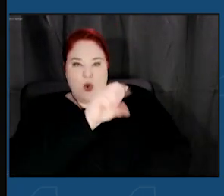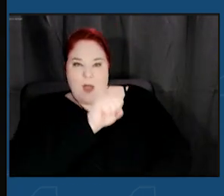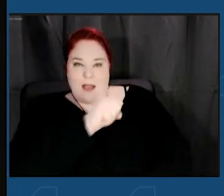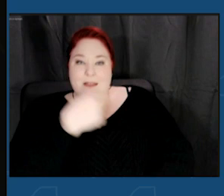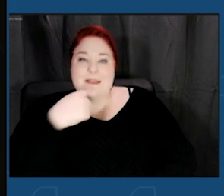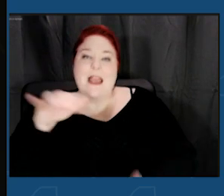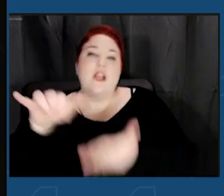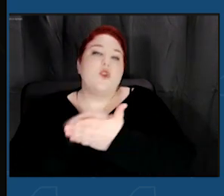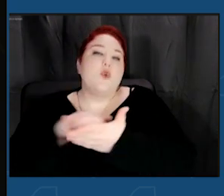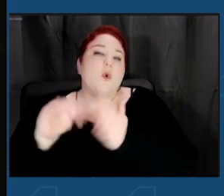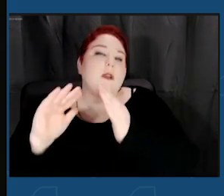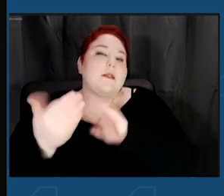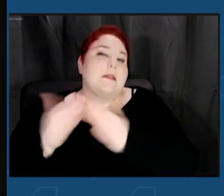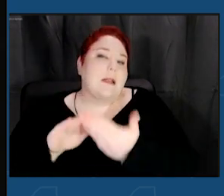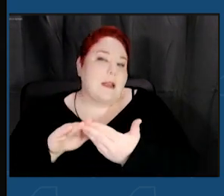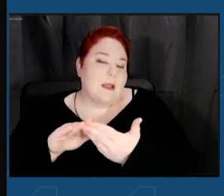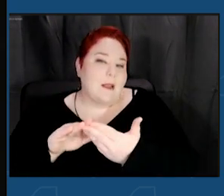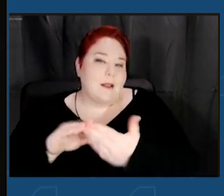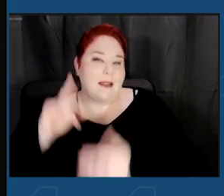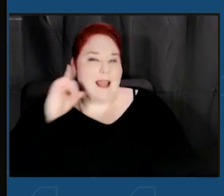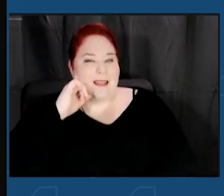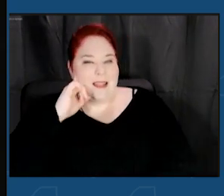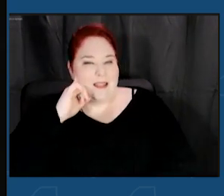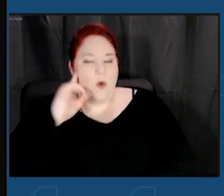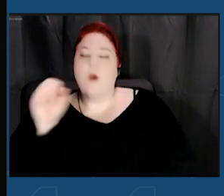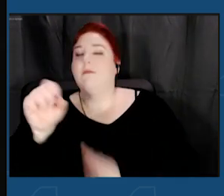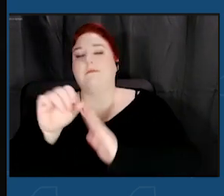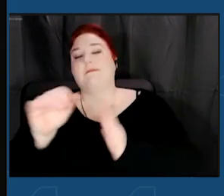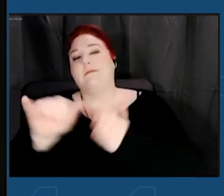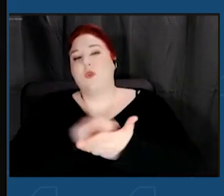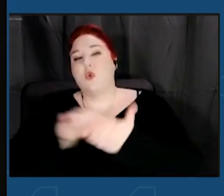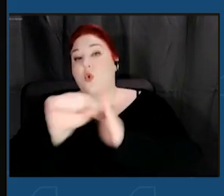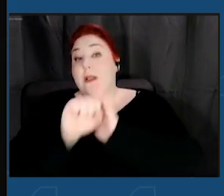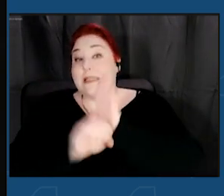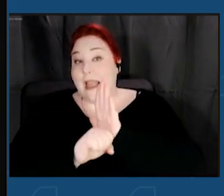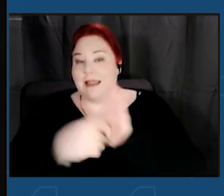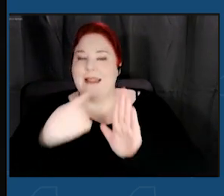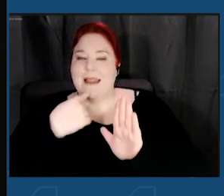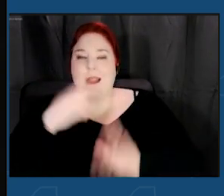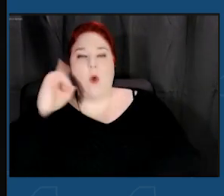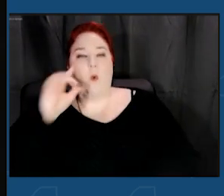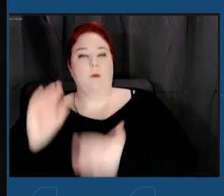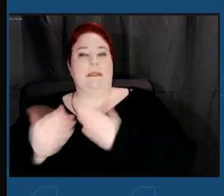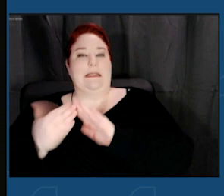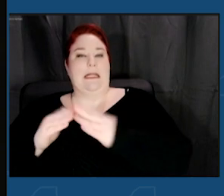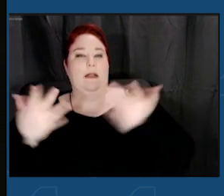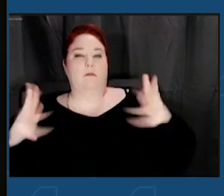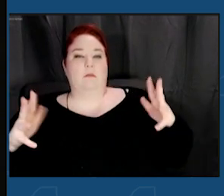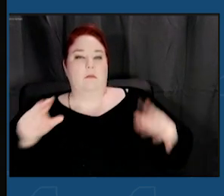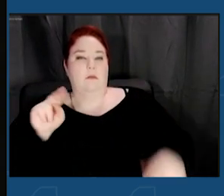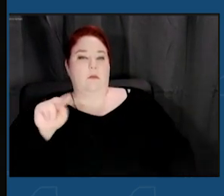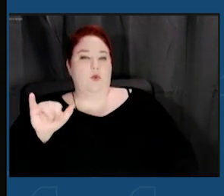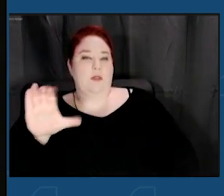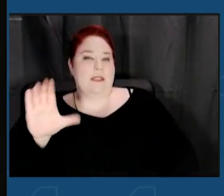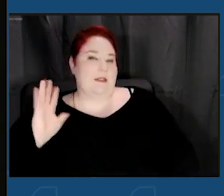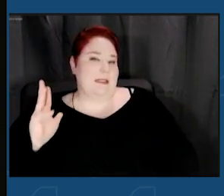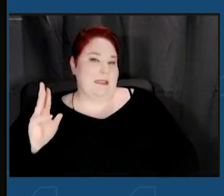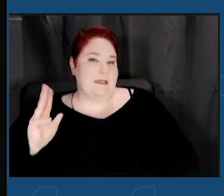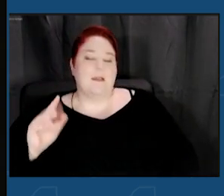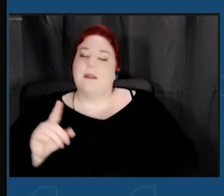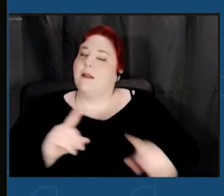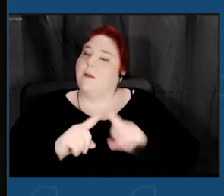City, they think, or New York State, they think only New York City, right? There's so much more. And all